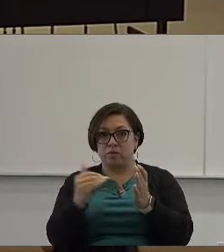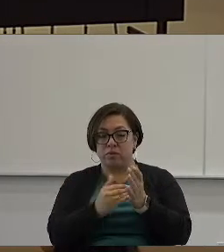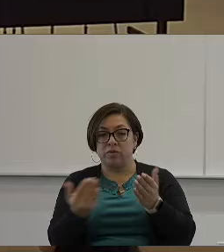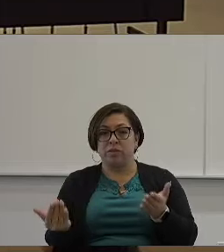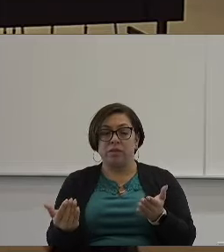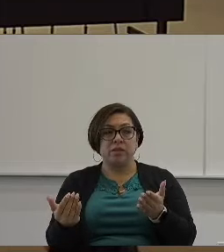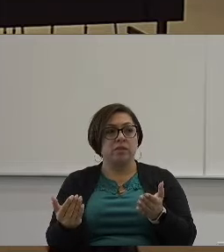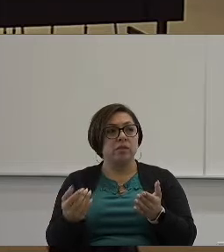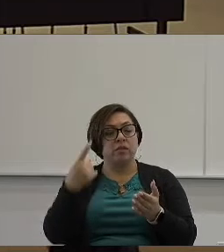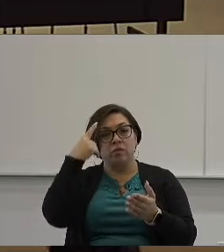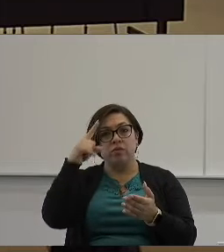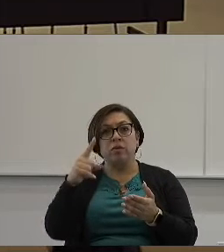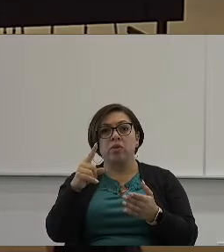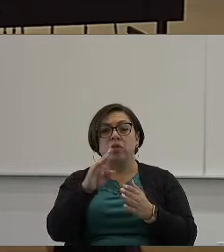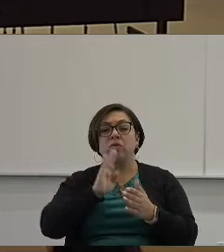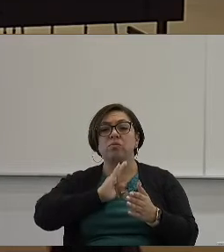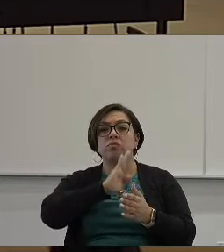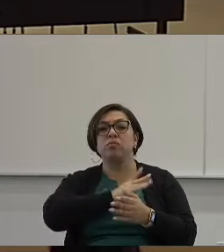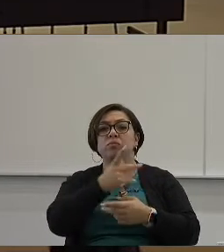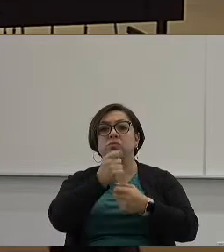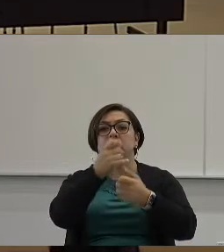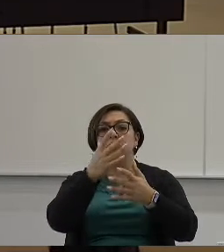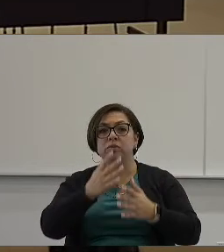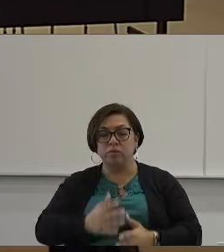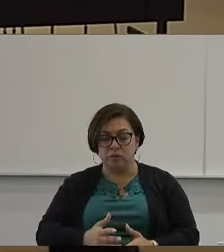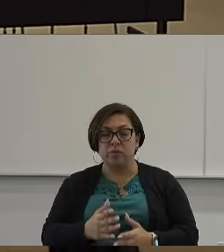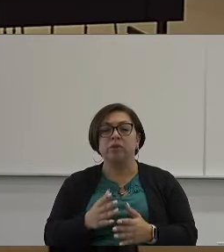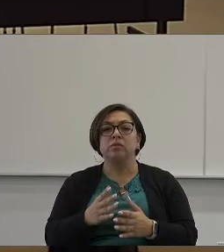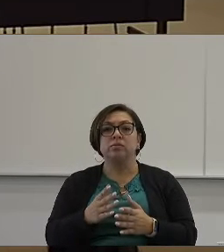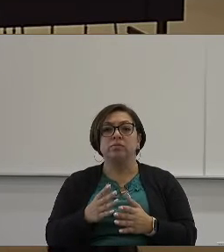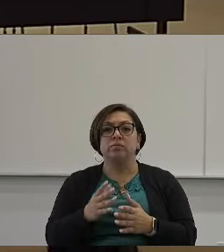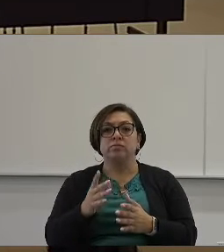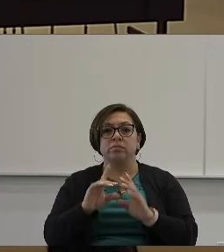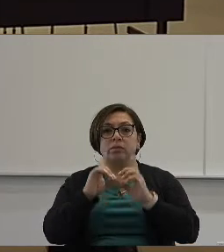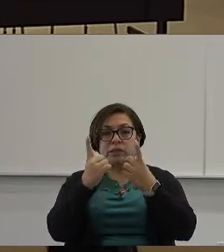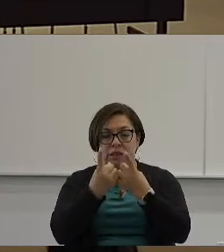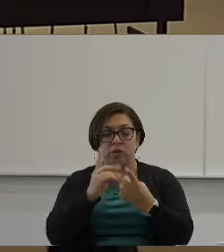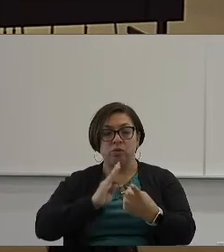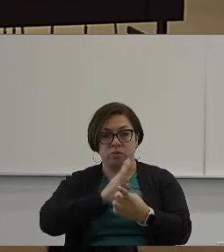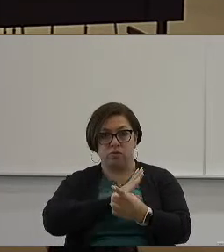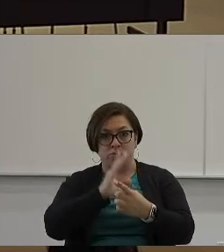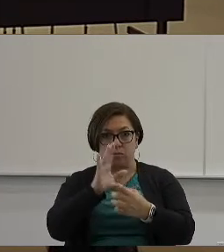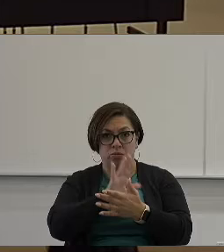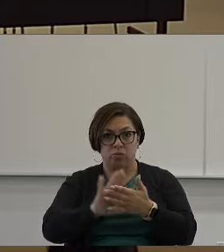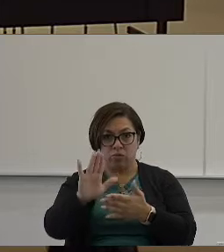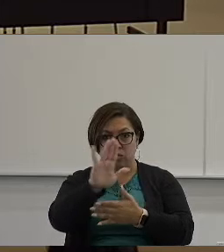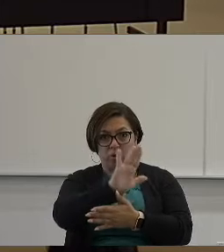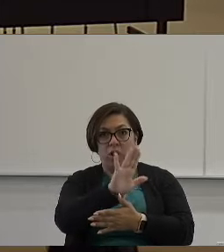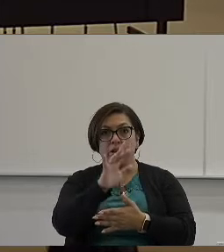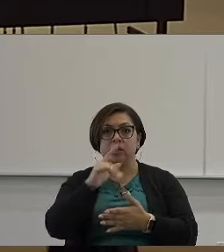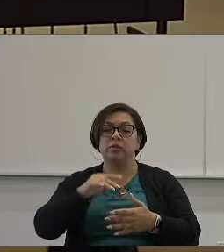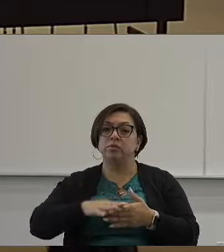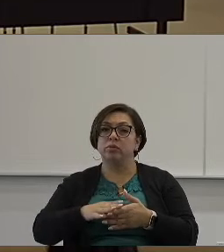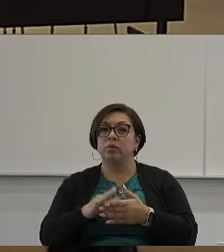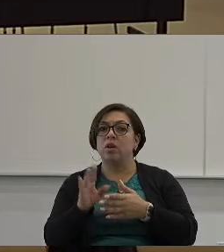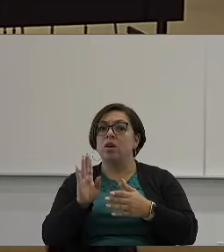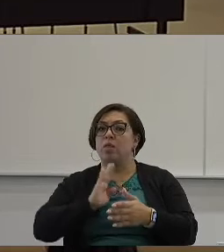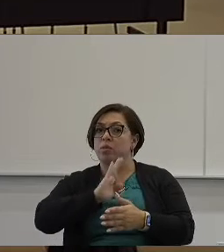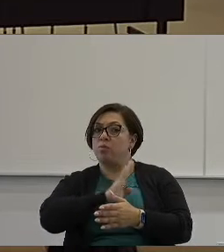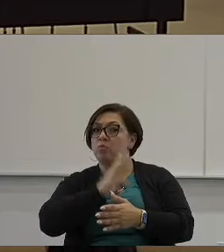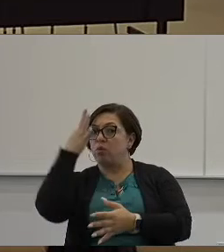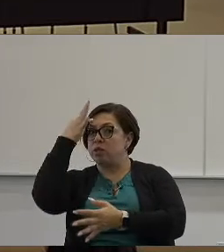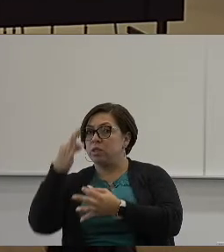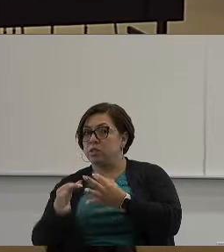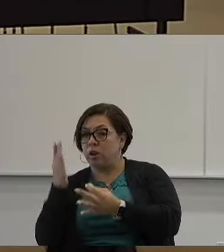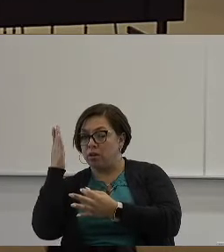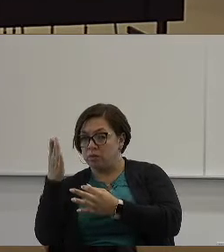Trustee districts for the college. And so, although the board will ultimately make the decision on the redistricting, it was very important to the